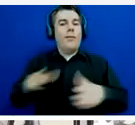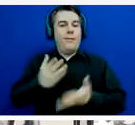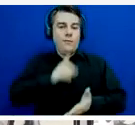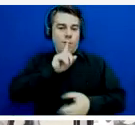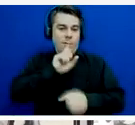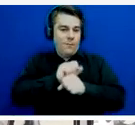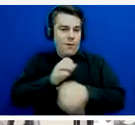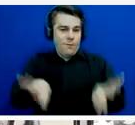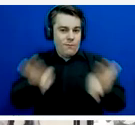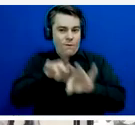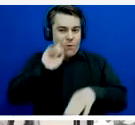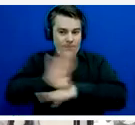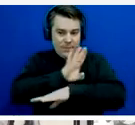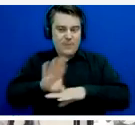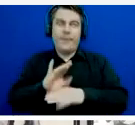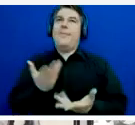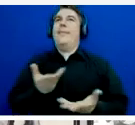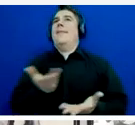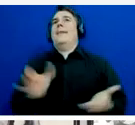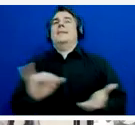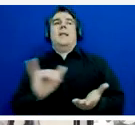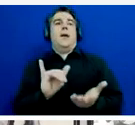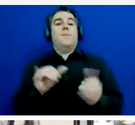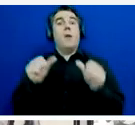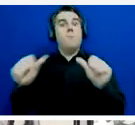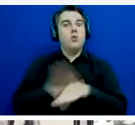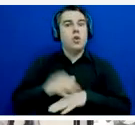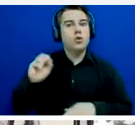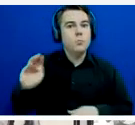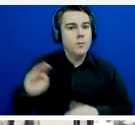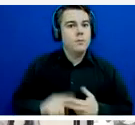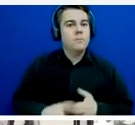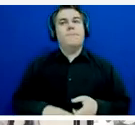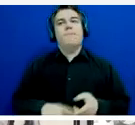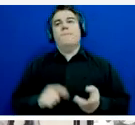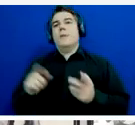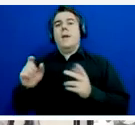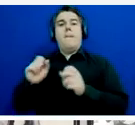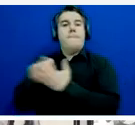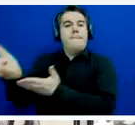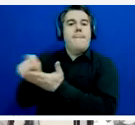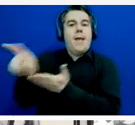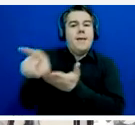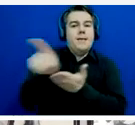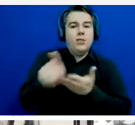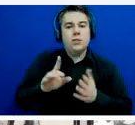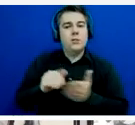for your business, things like posting on social media, messaging